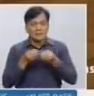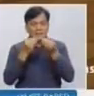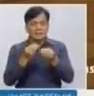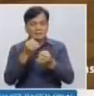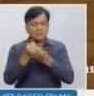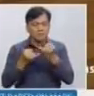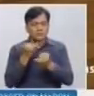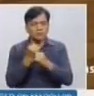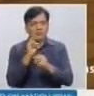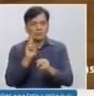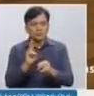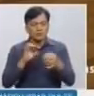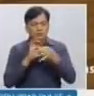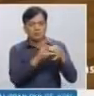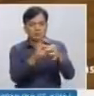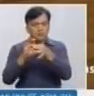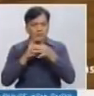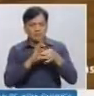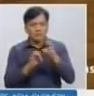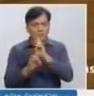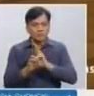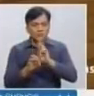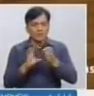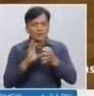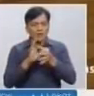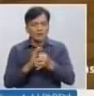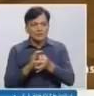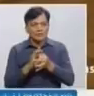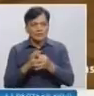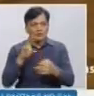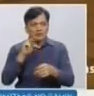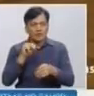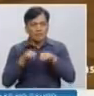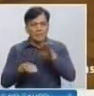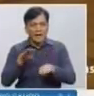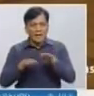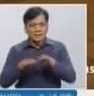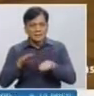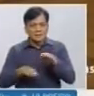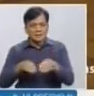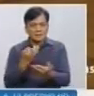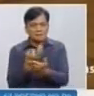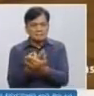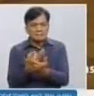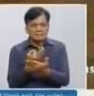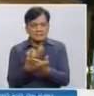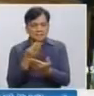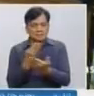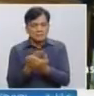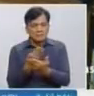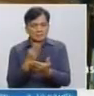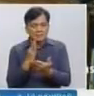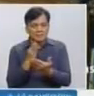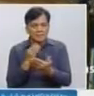institutionalizing the unified implementation of the no-balance billing policy,